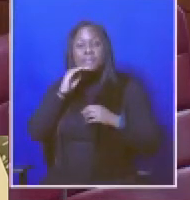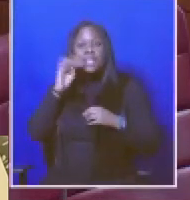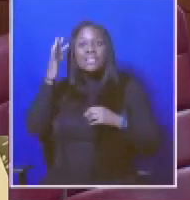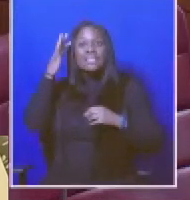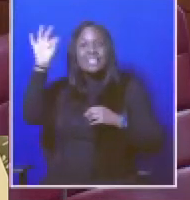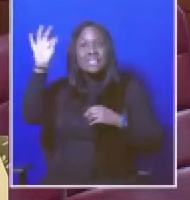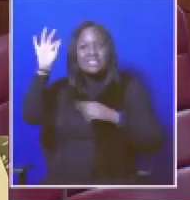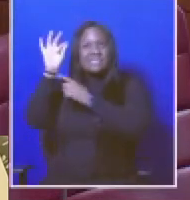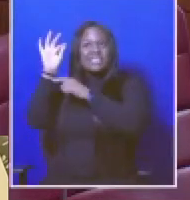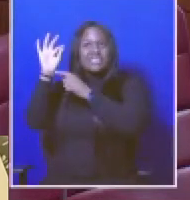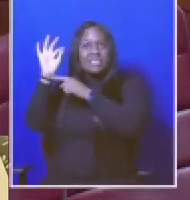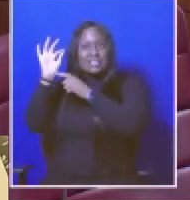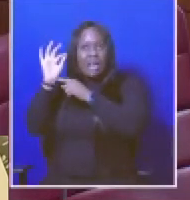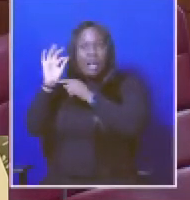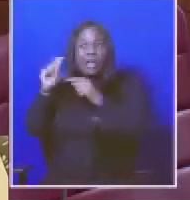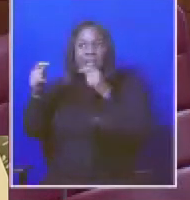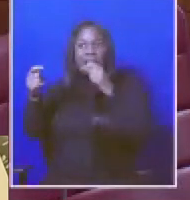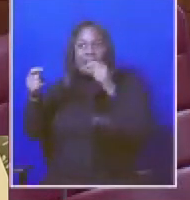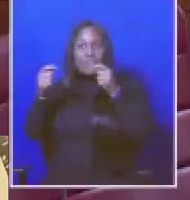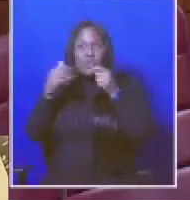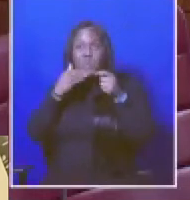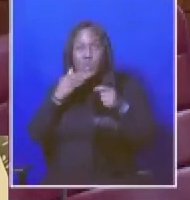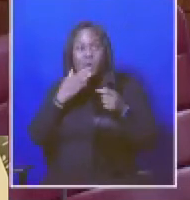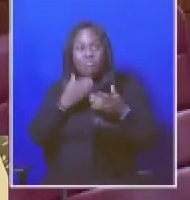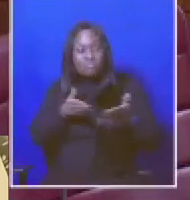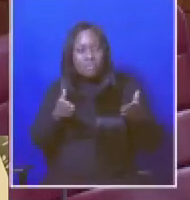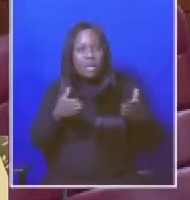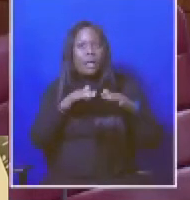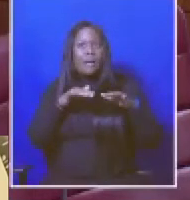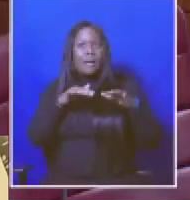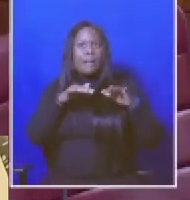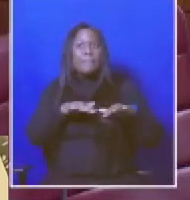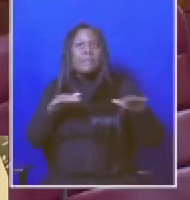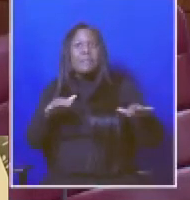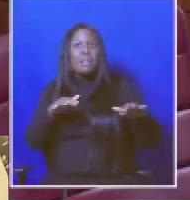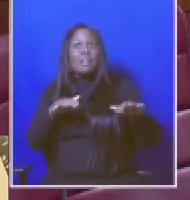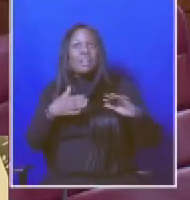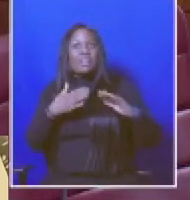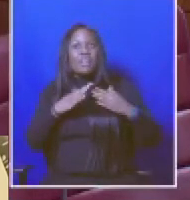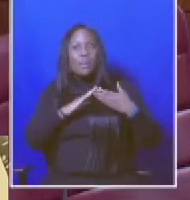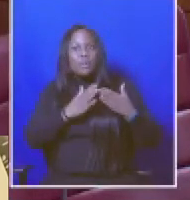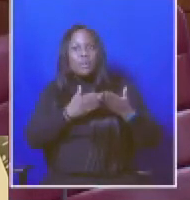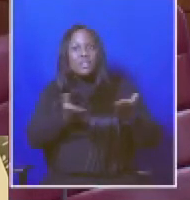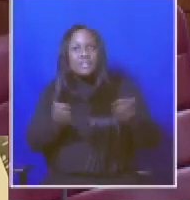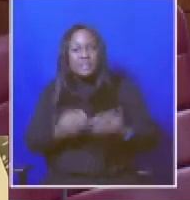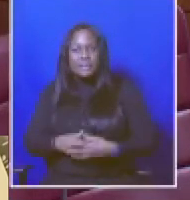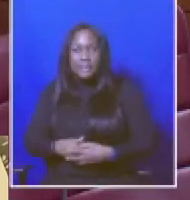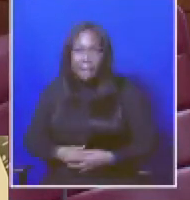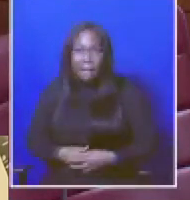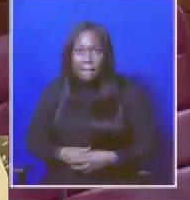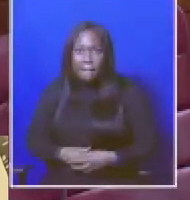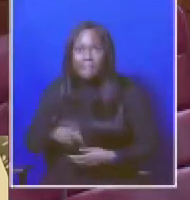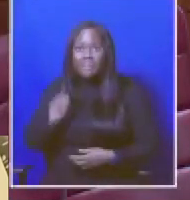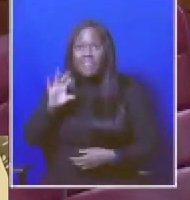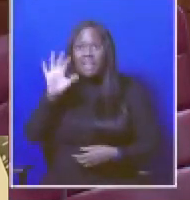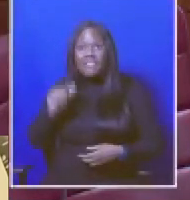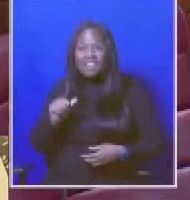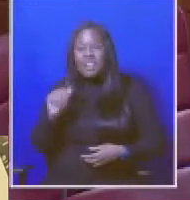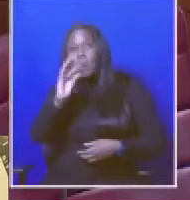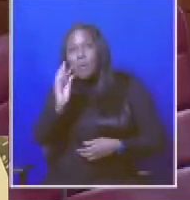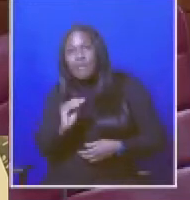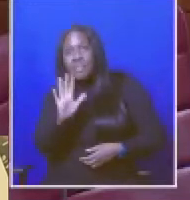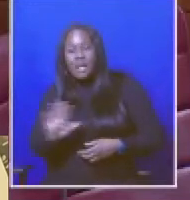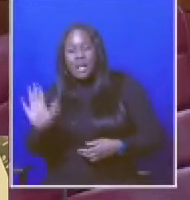suitable or competent citizens. Recently, Ratings Africa, a private municipal governance ratings firm, and the